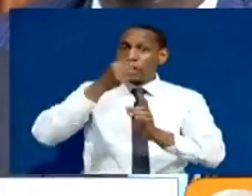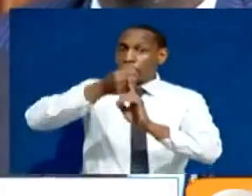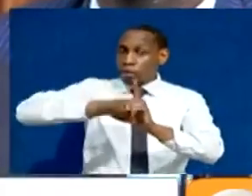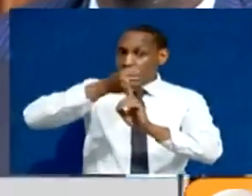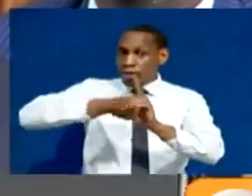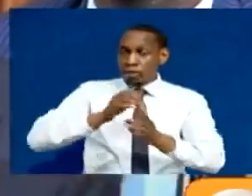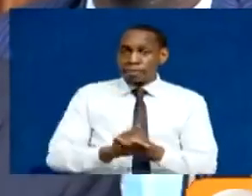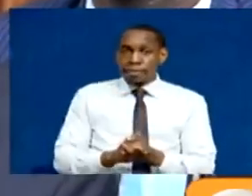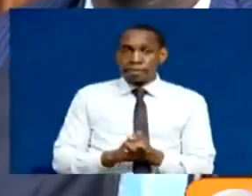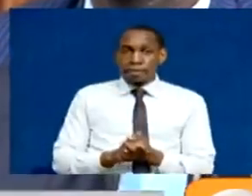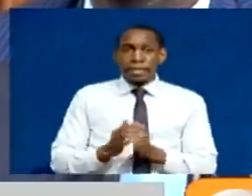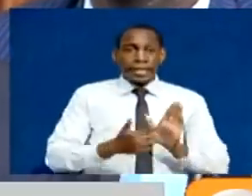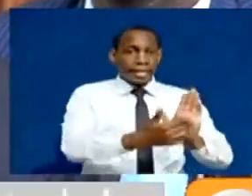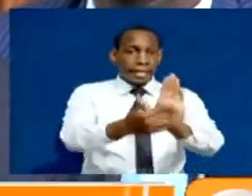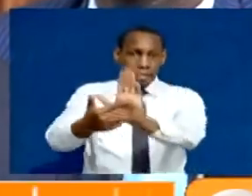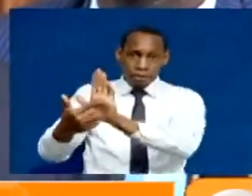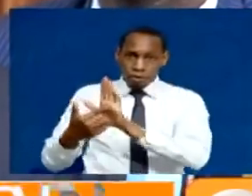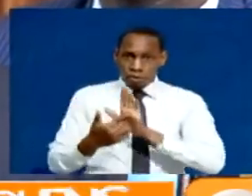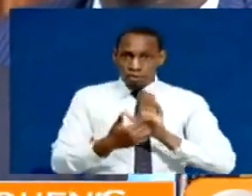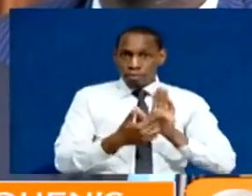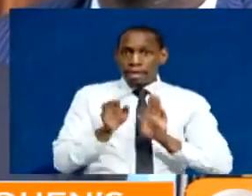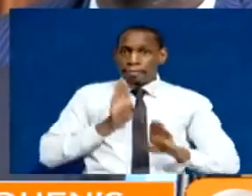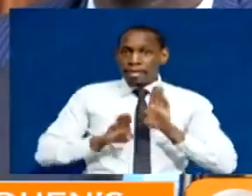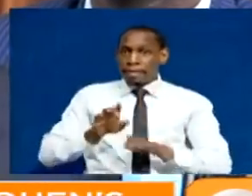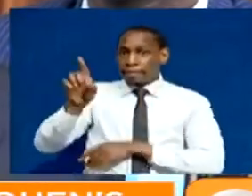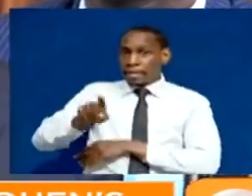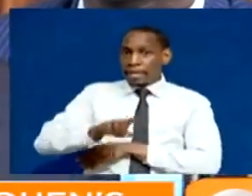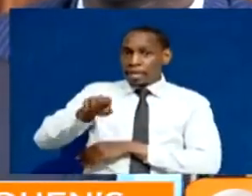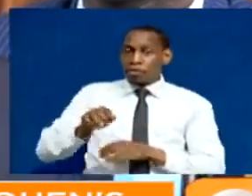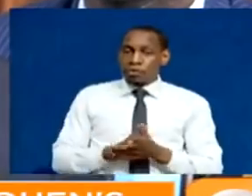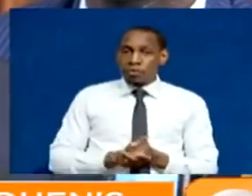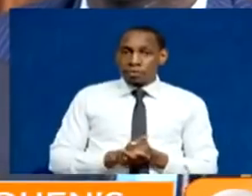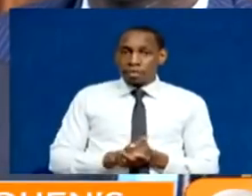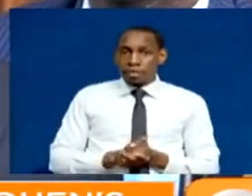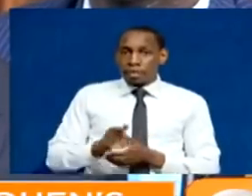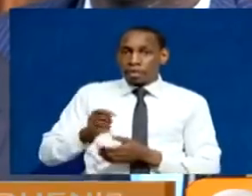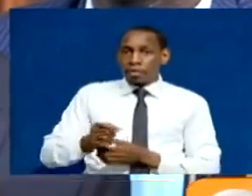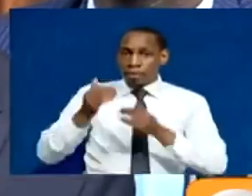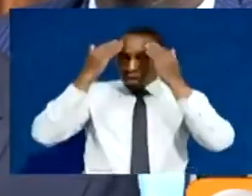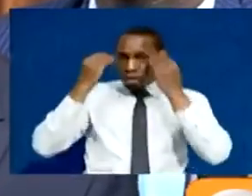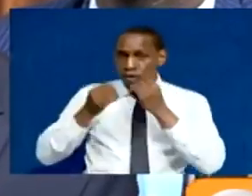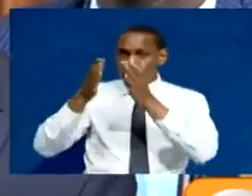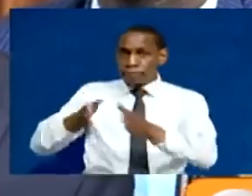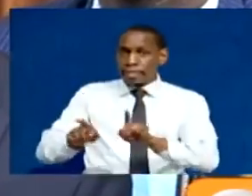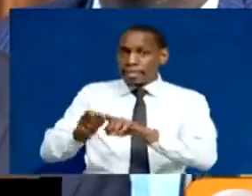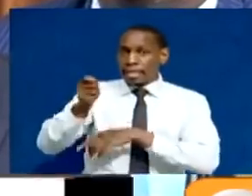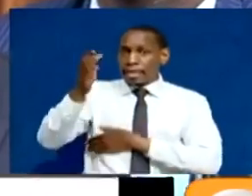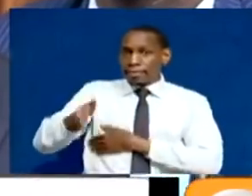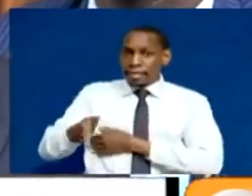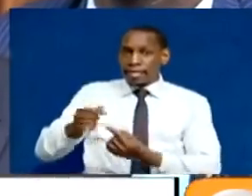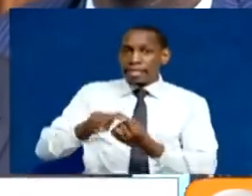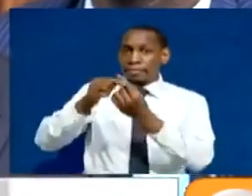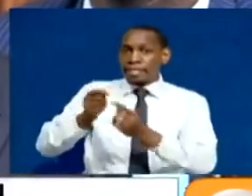fighting it. It spells or it speaks to his misconduct and misbehavior as a judicial officer and a judge,